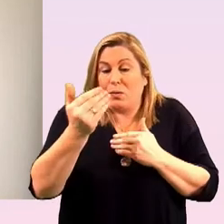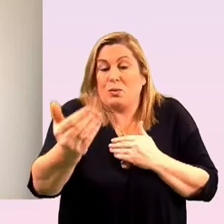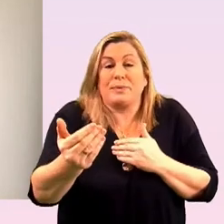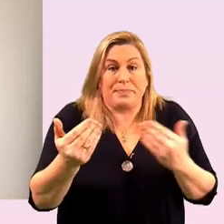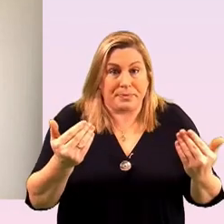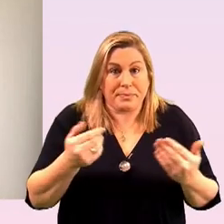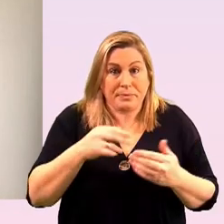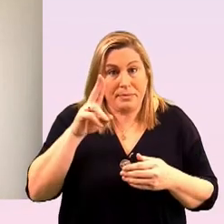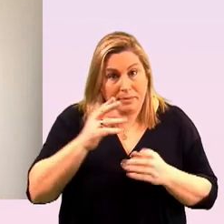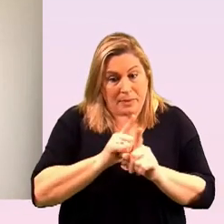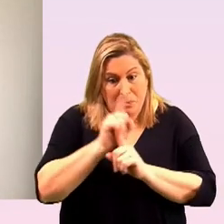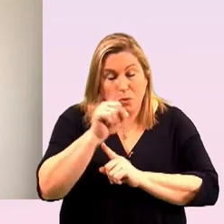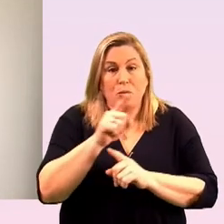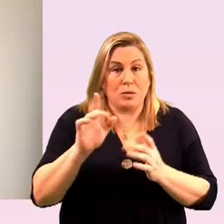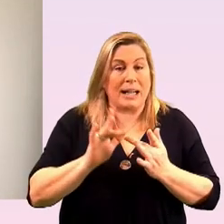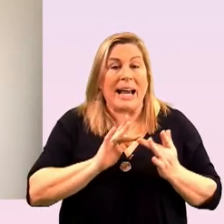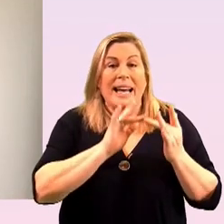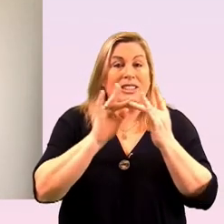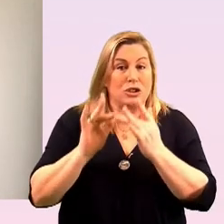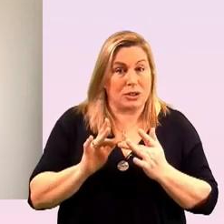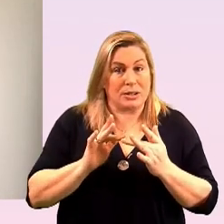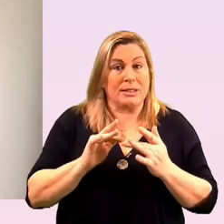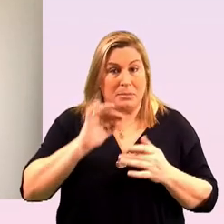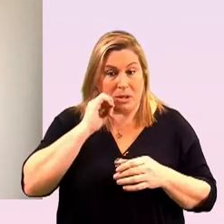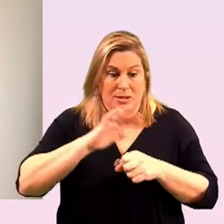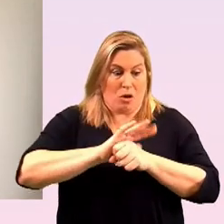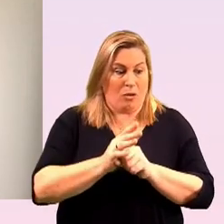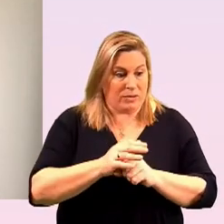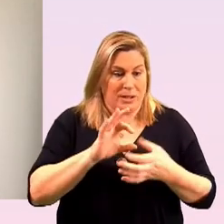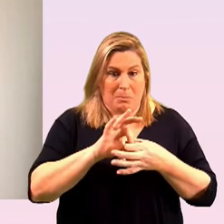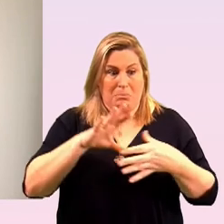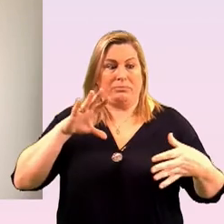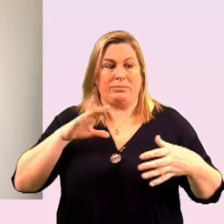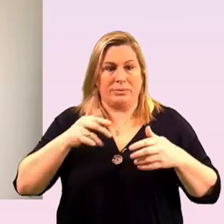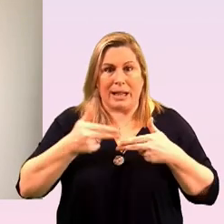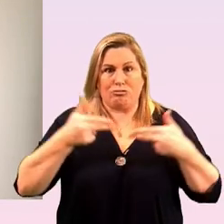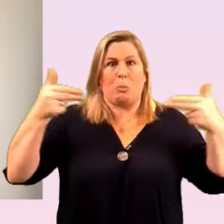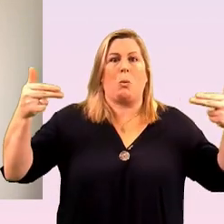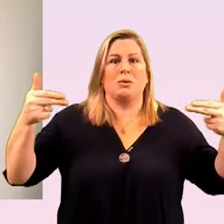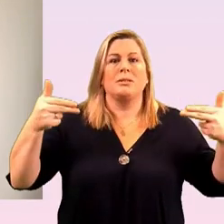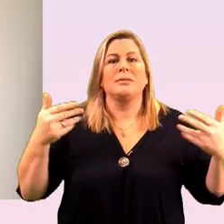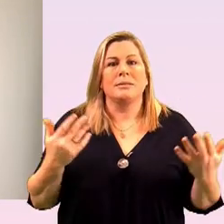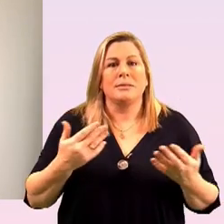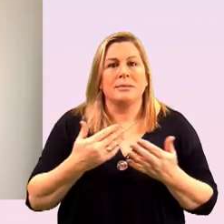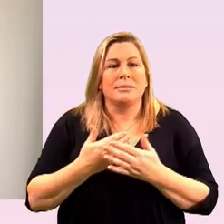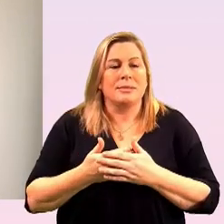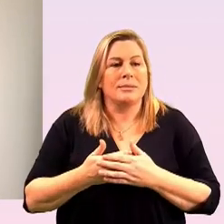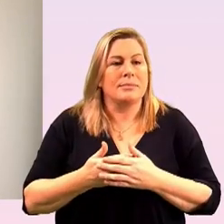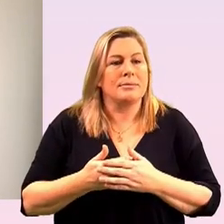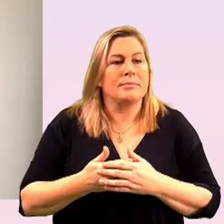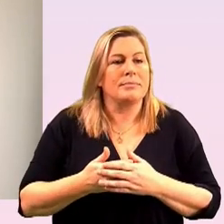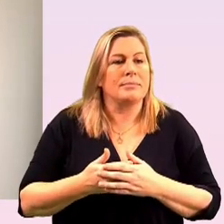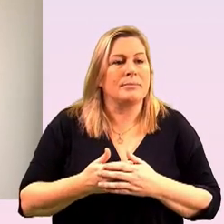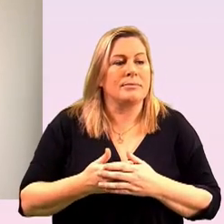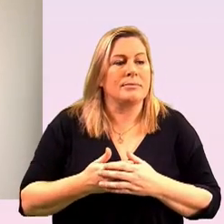that connection, or what are some ways that like you can connect remotely right now as a staff network?